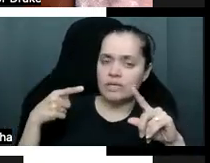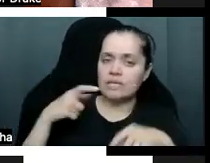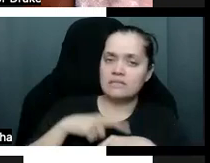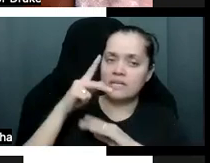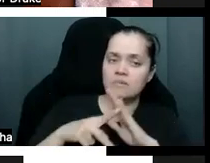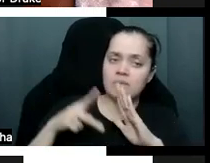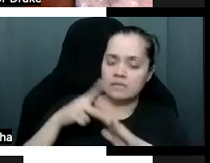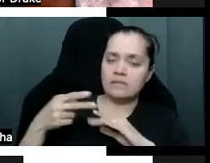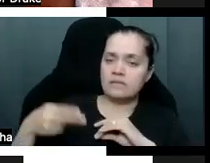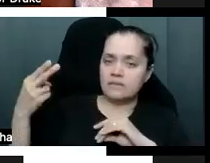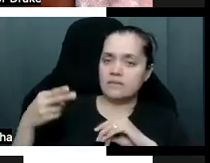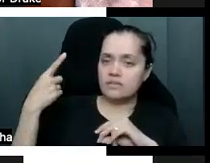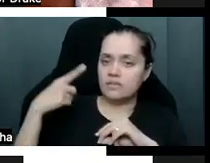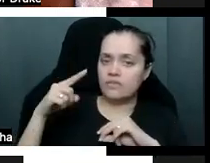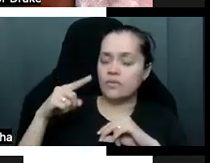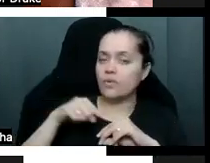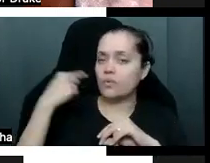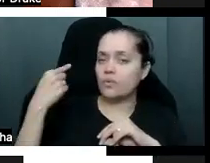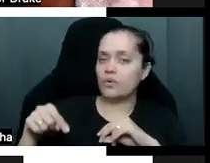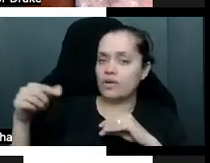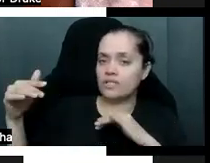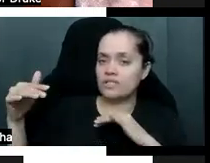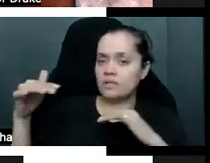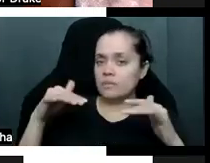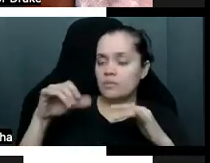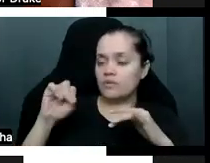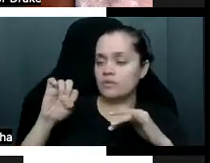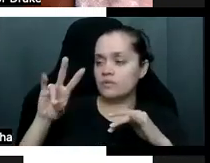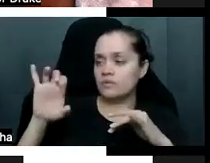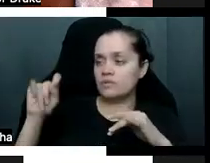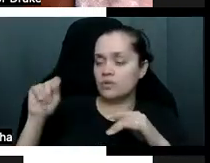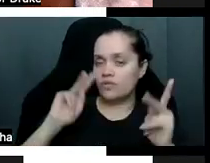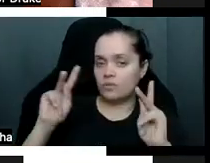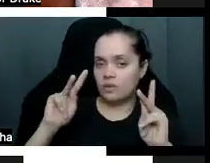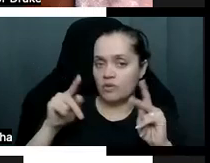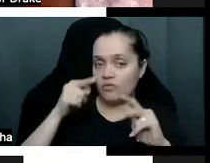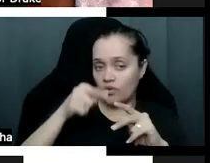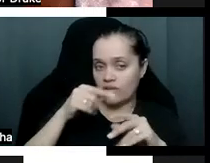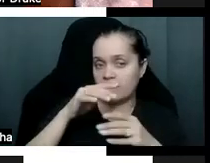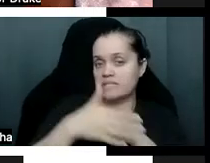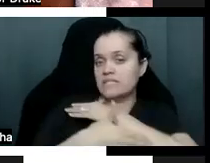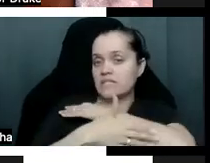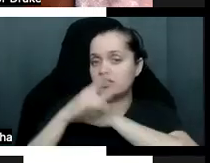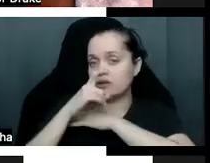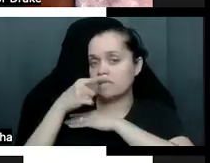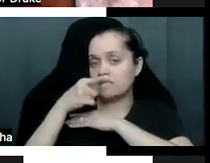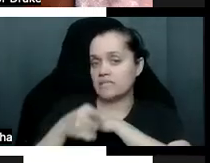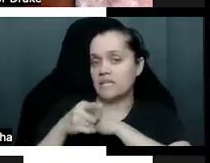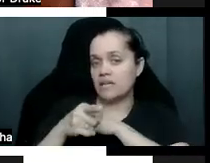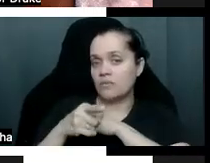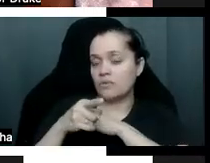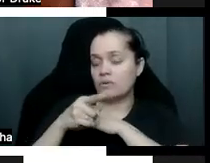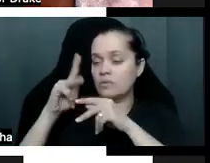history for Russian people, for Soviet people, for this country, because they were invaded.